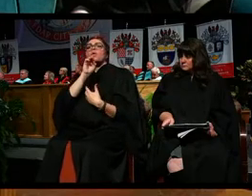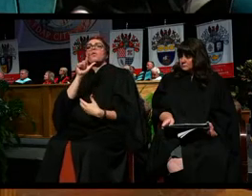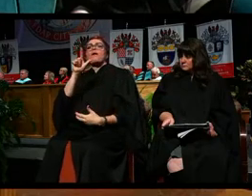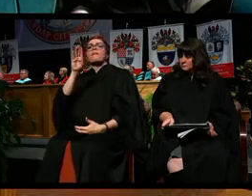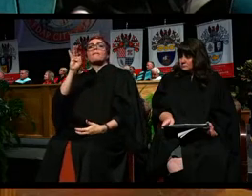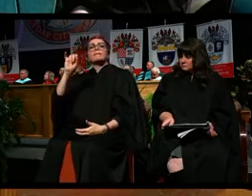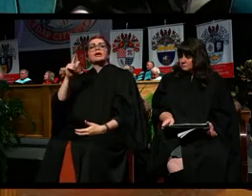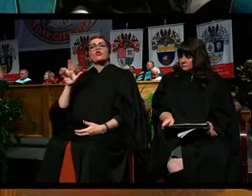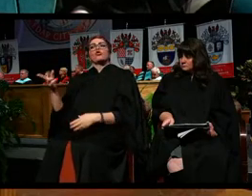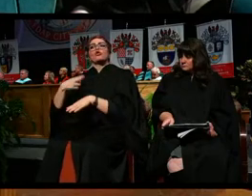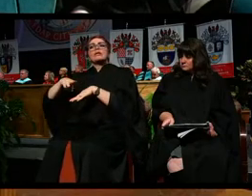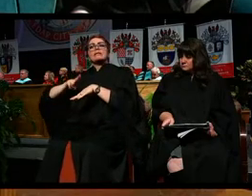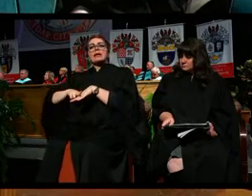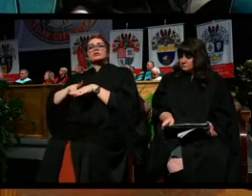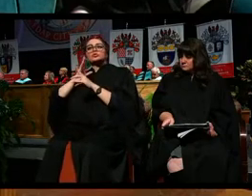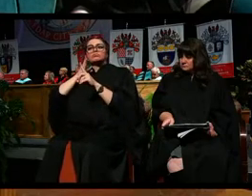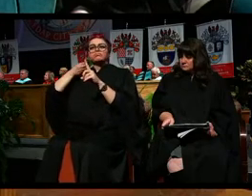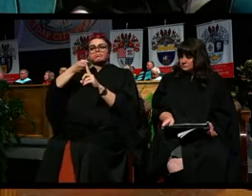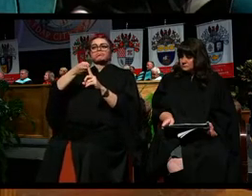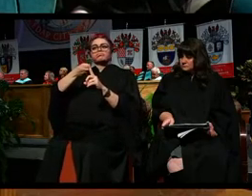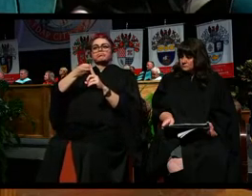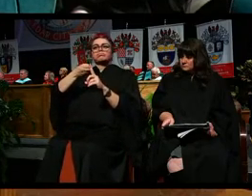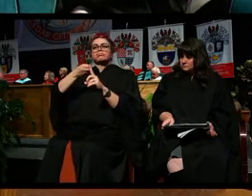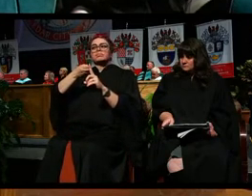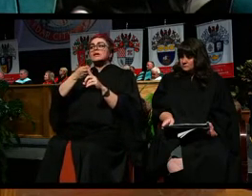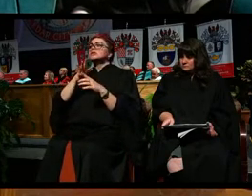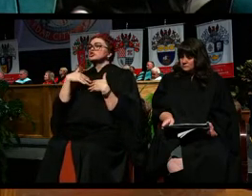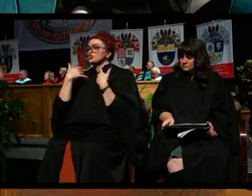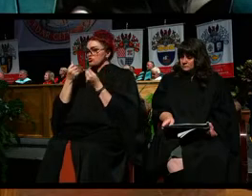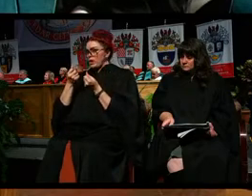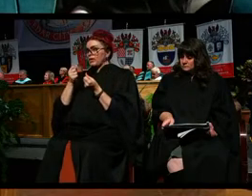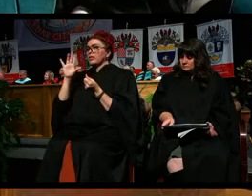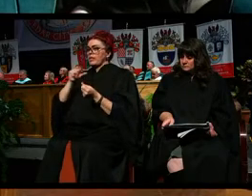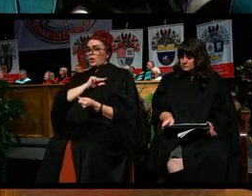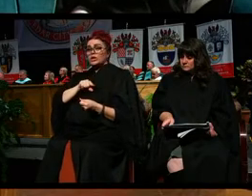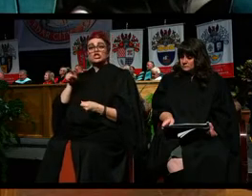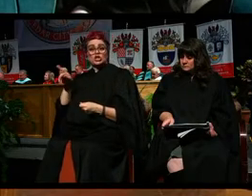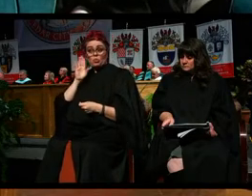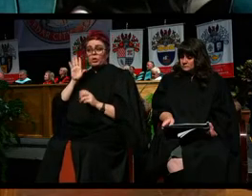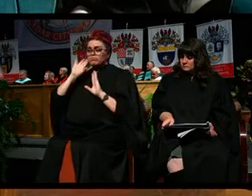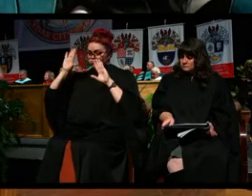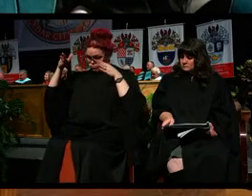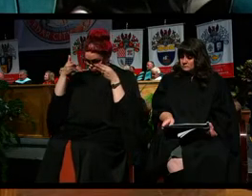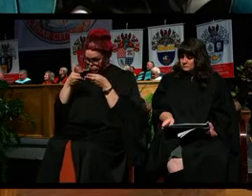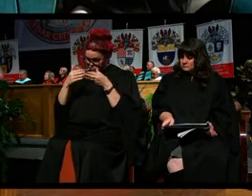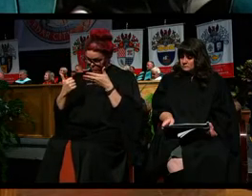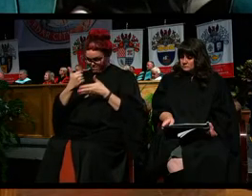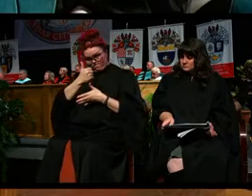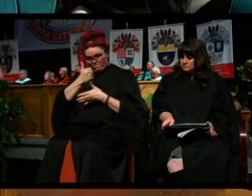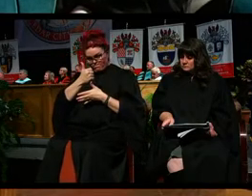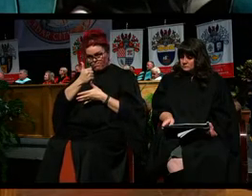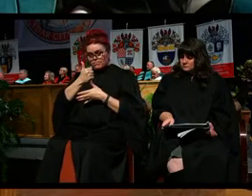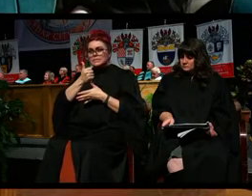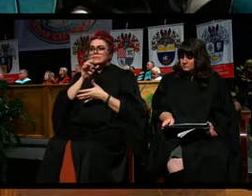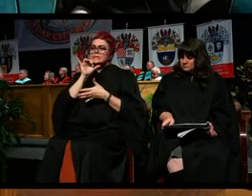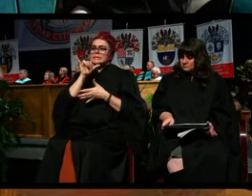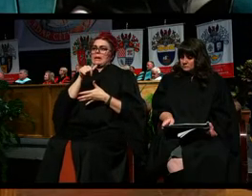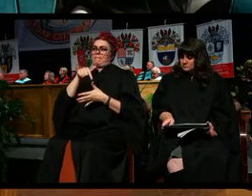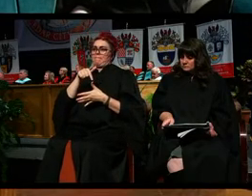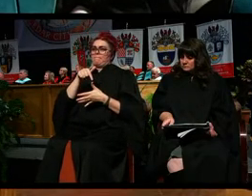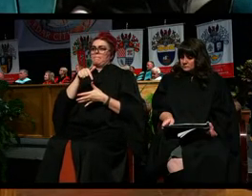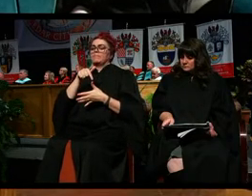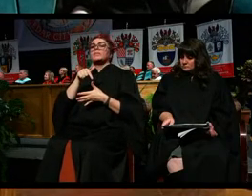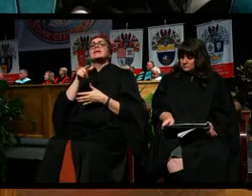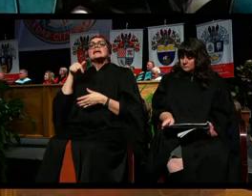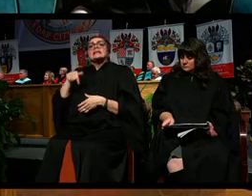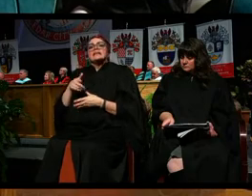is strength in this quality. She will be immovable on this priority. This will be a place of abundance. I